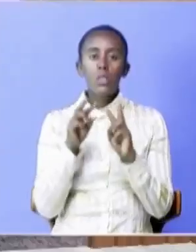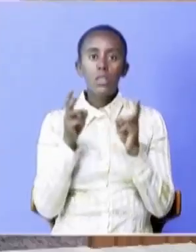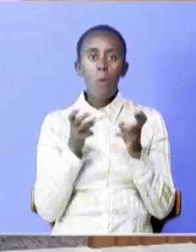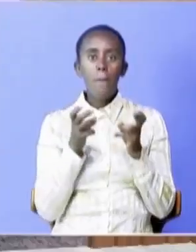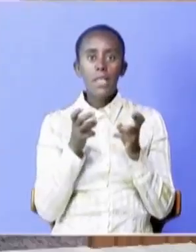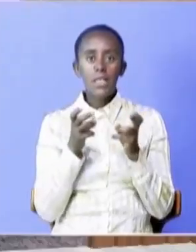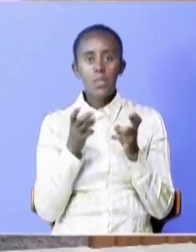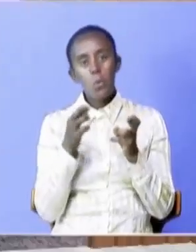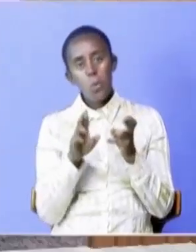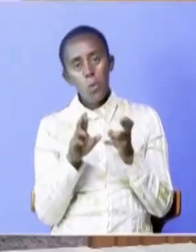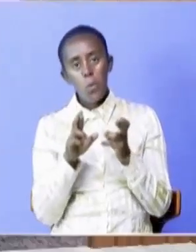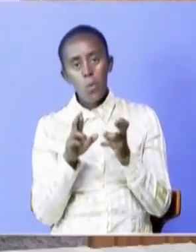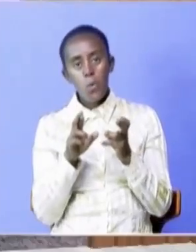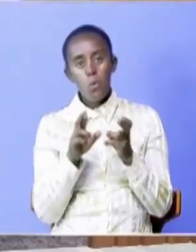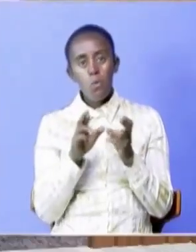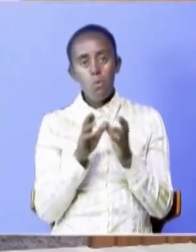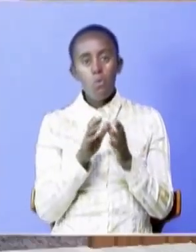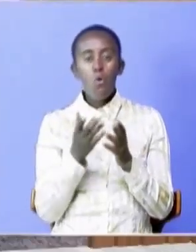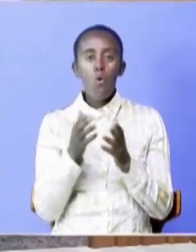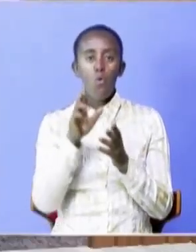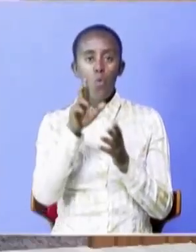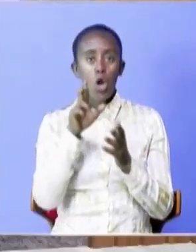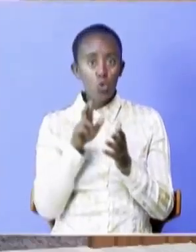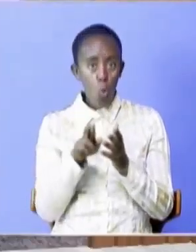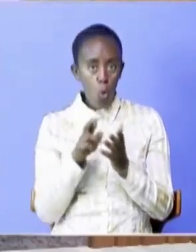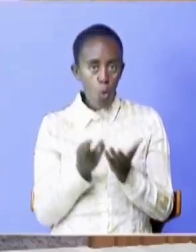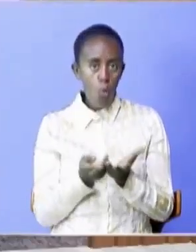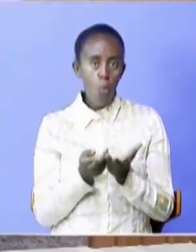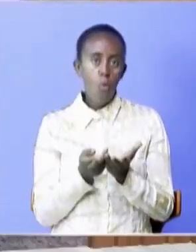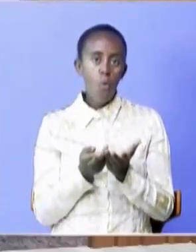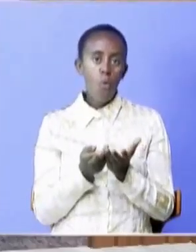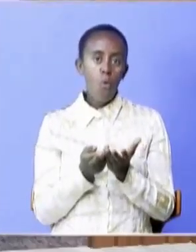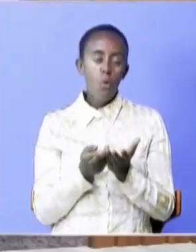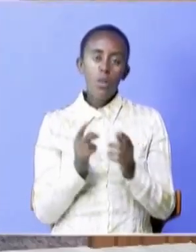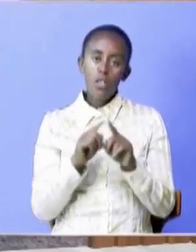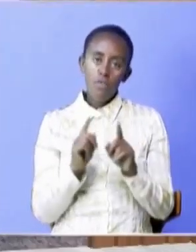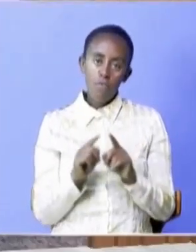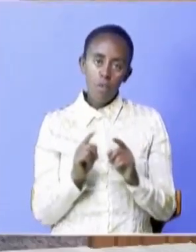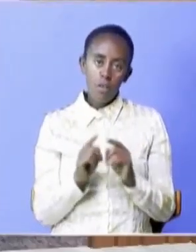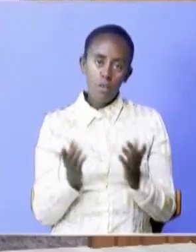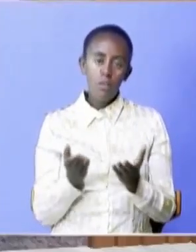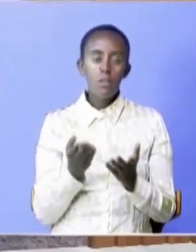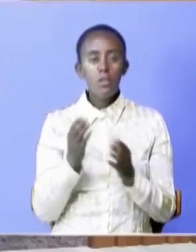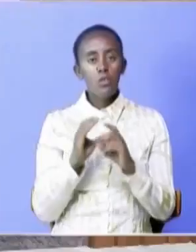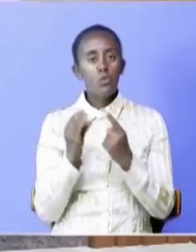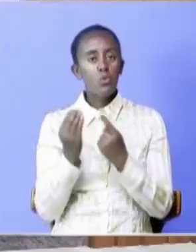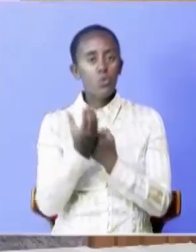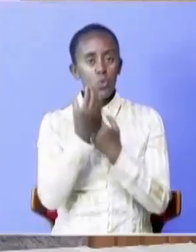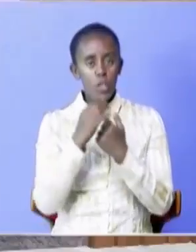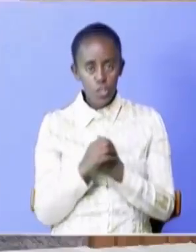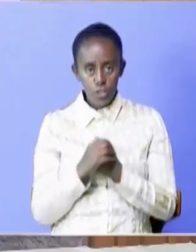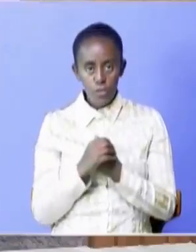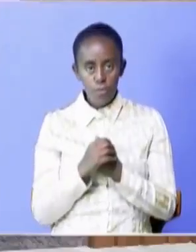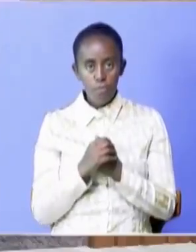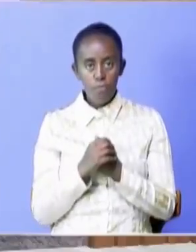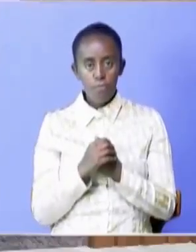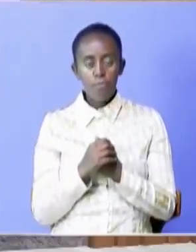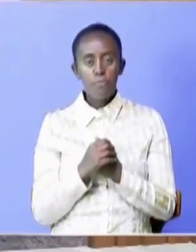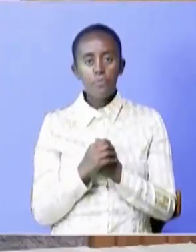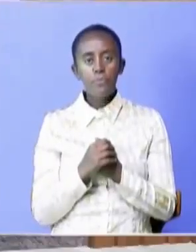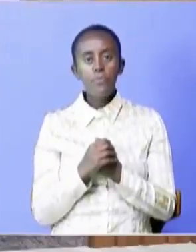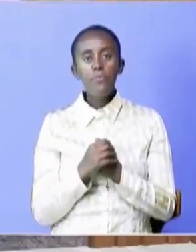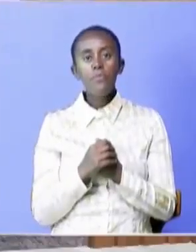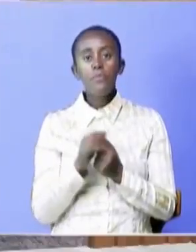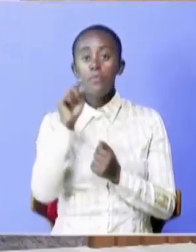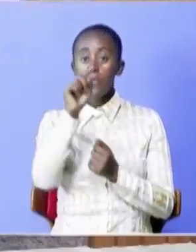topics, or to separate ratios, or for different situations. And if that is the case,